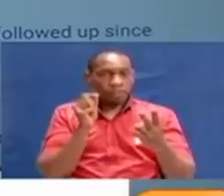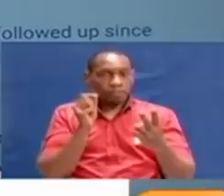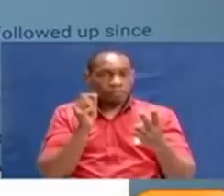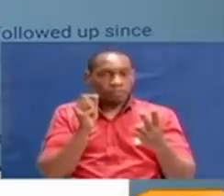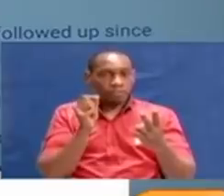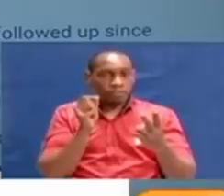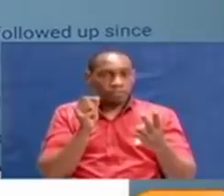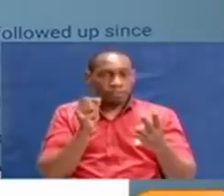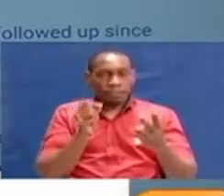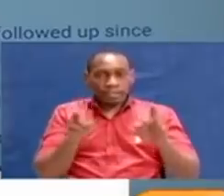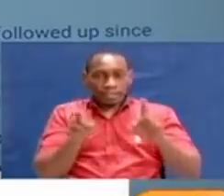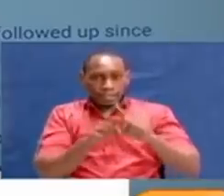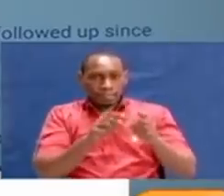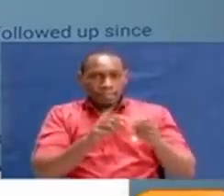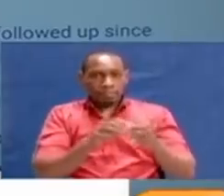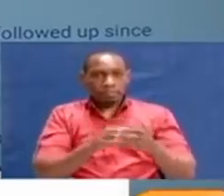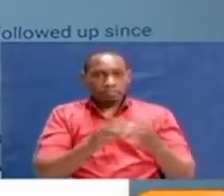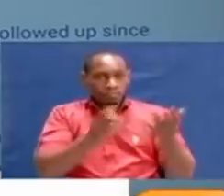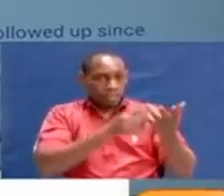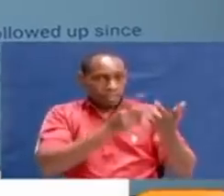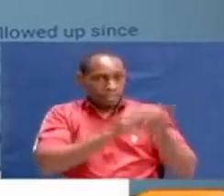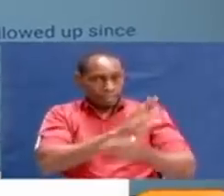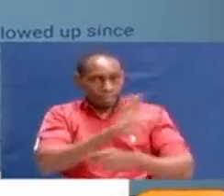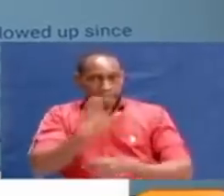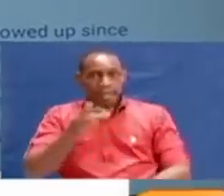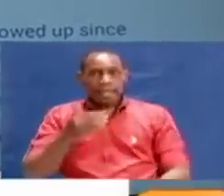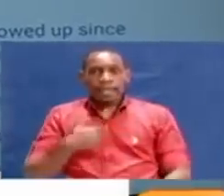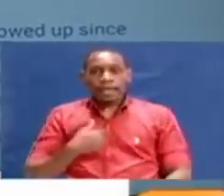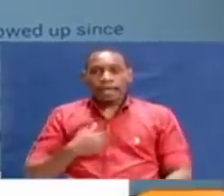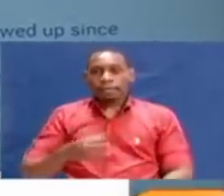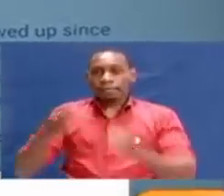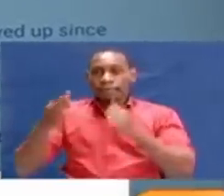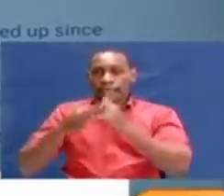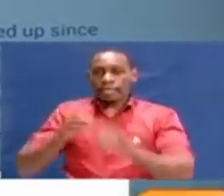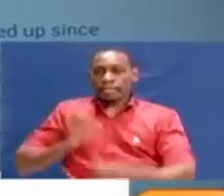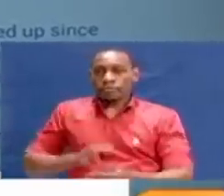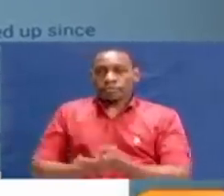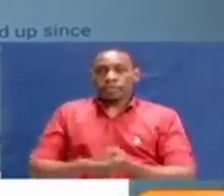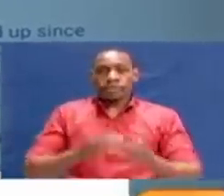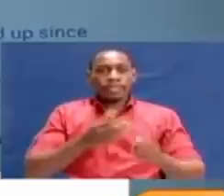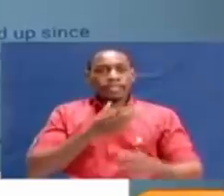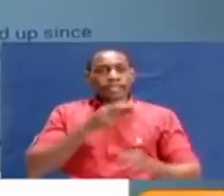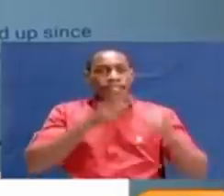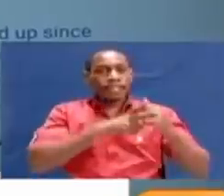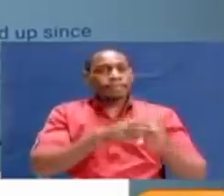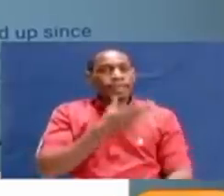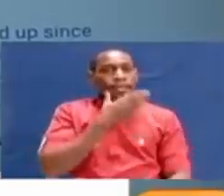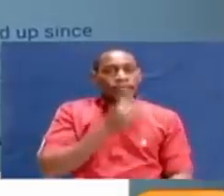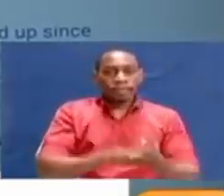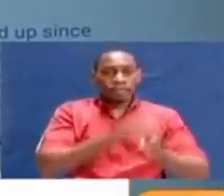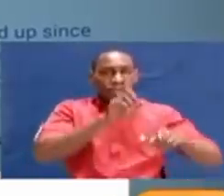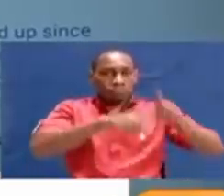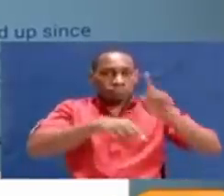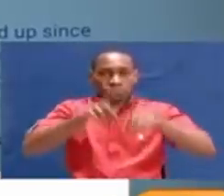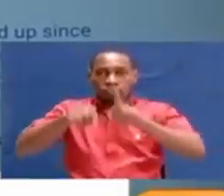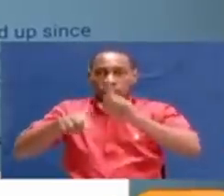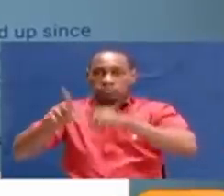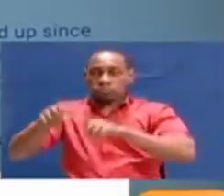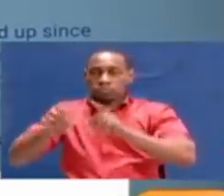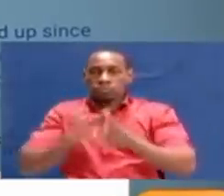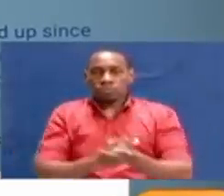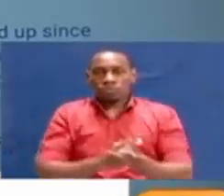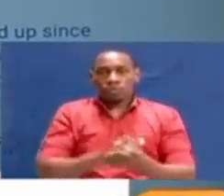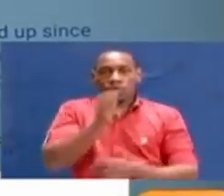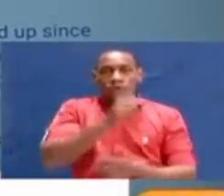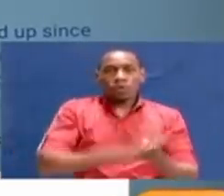samples. Out of those numbers, we have got 8 females and 7 male, and they range between